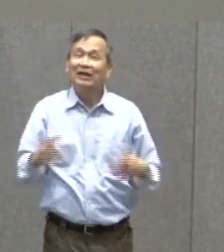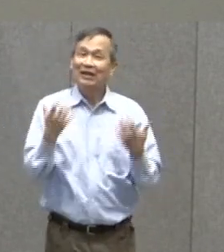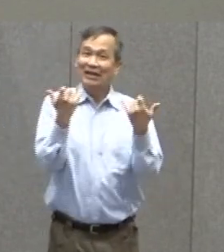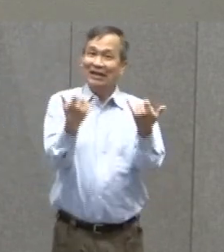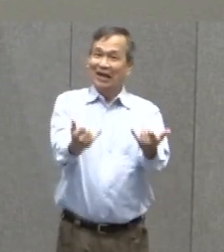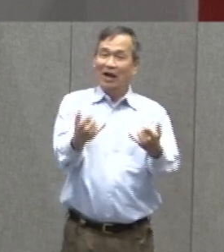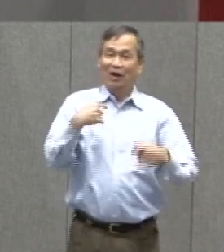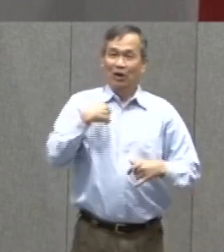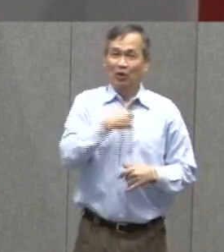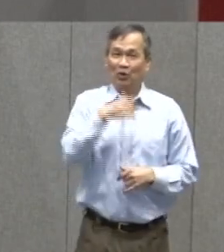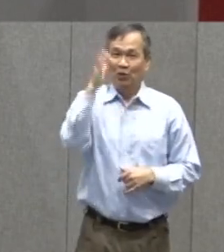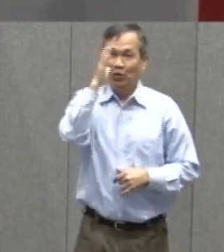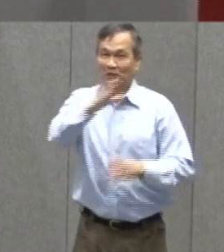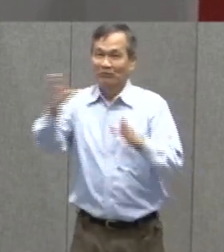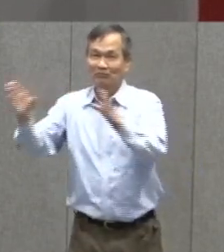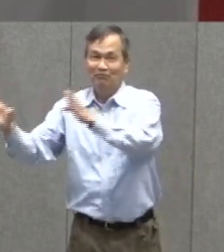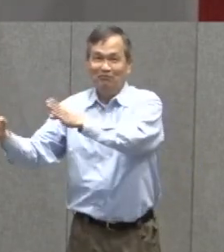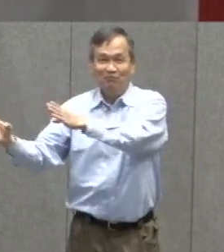move towards